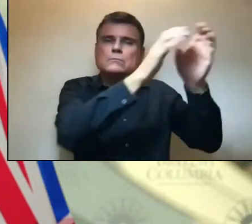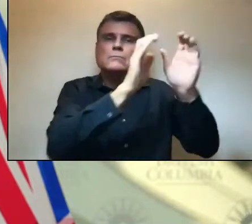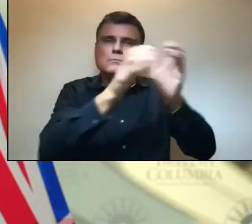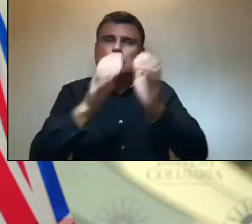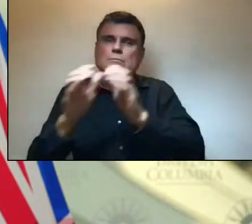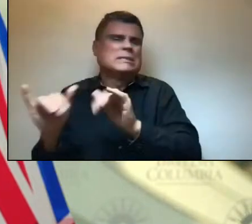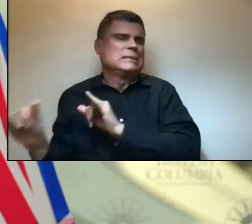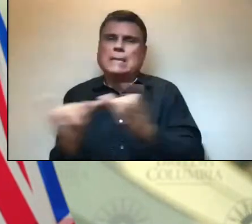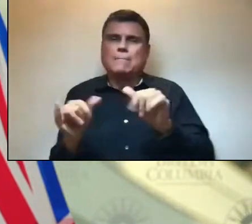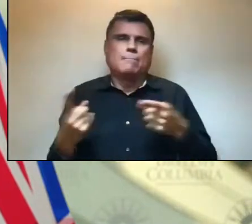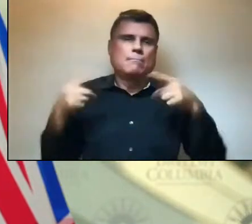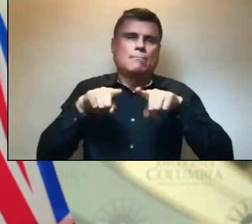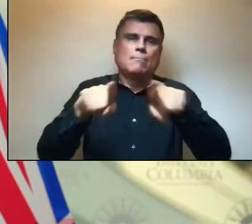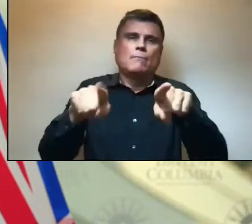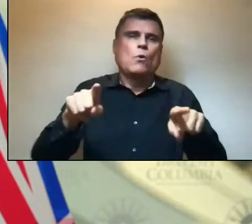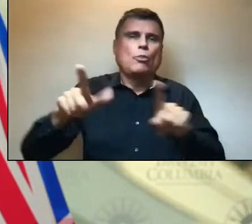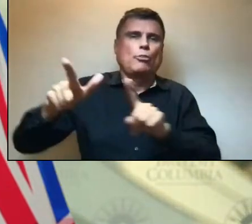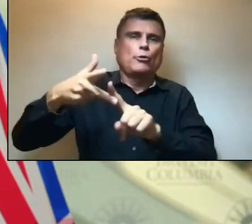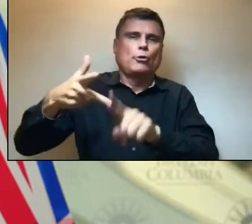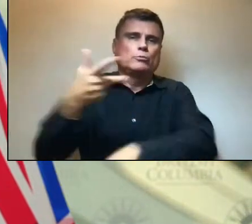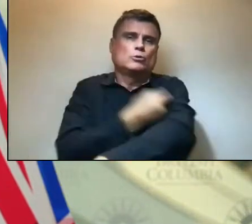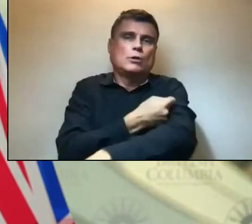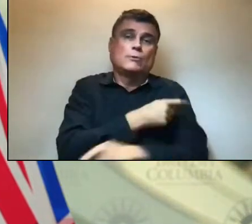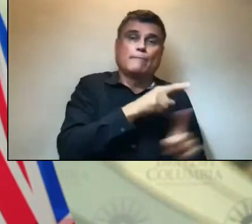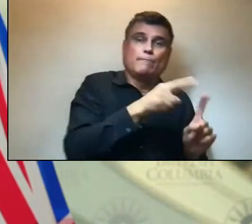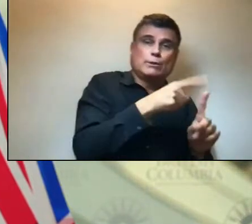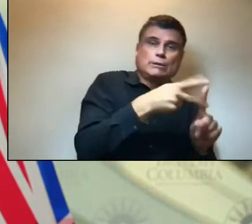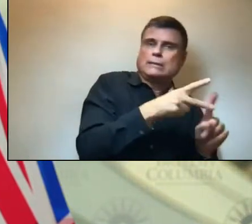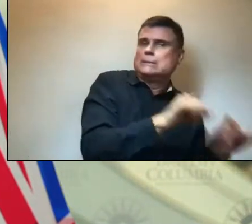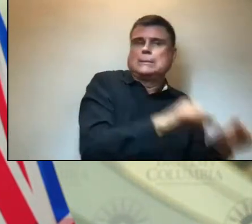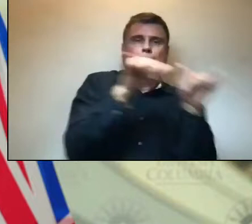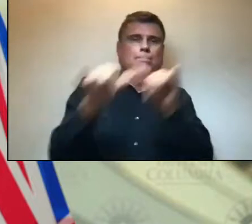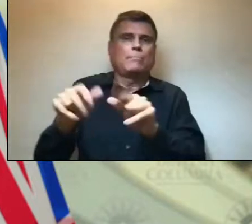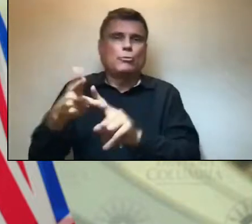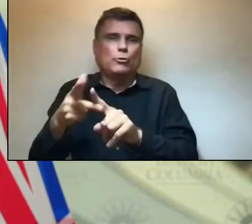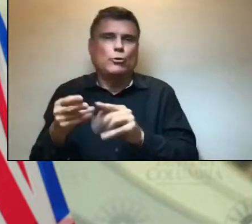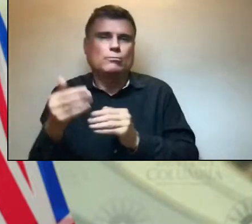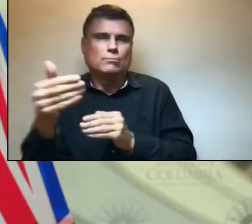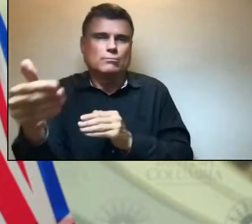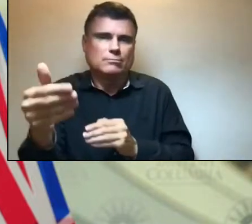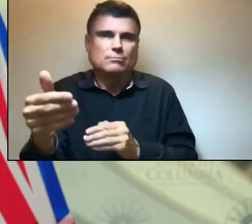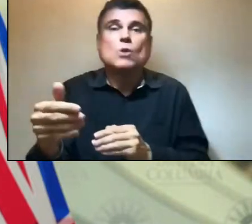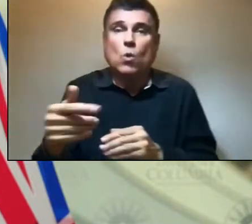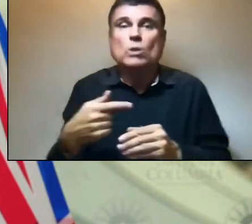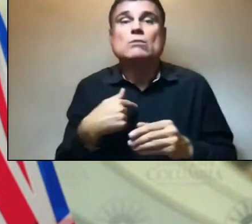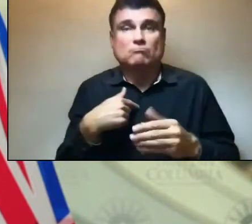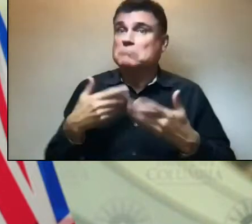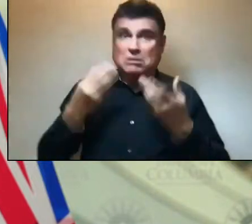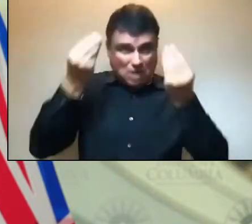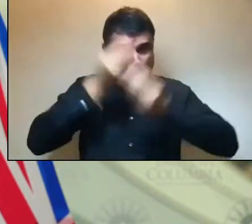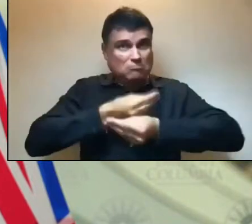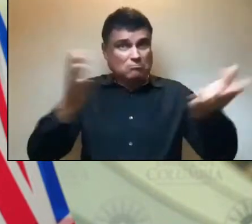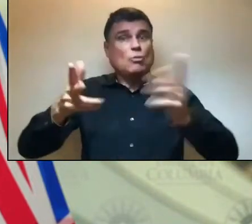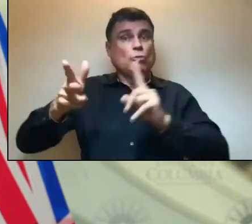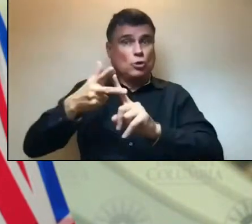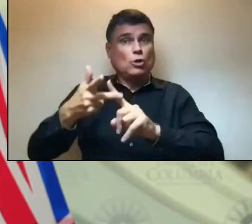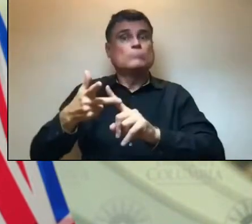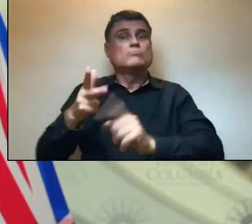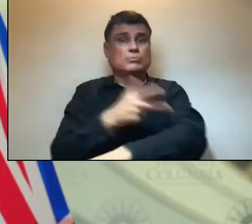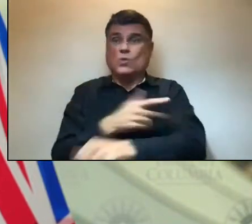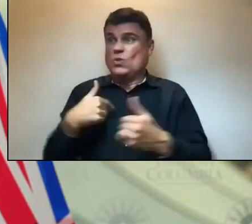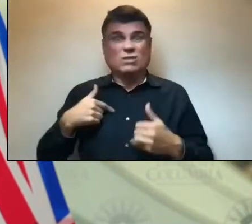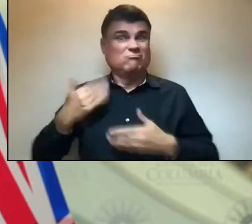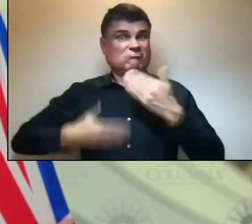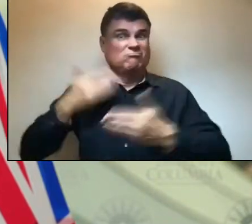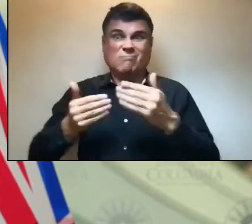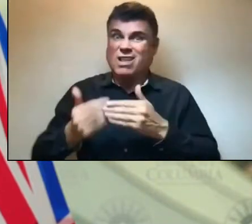the end of October, and in the first month and a half of that program, we're going to deliver 35% more doses than we thought we were, which is a